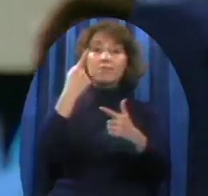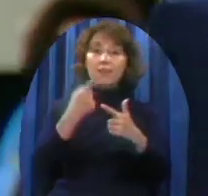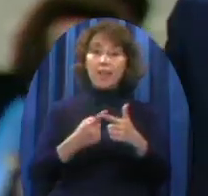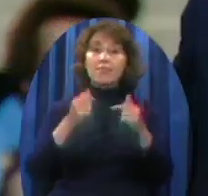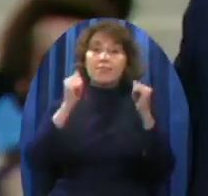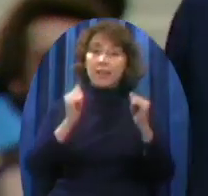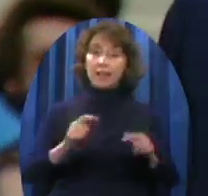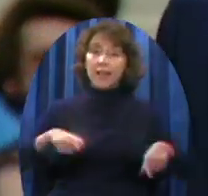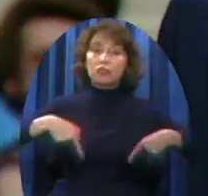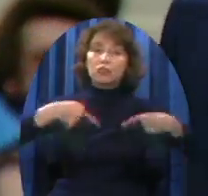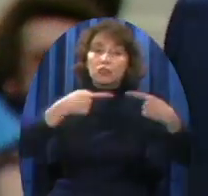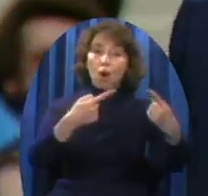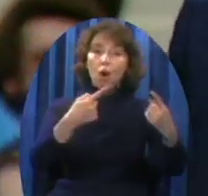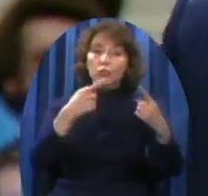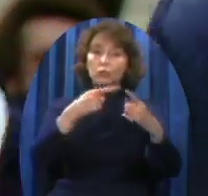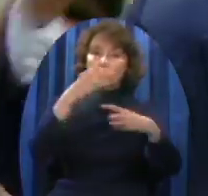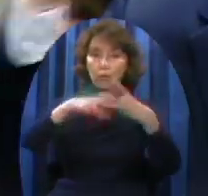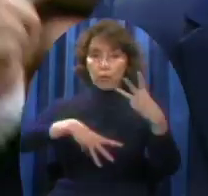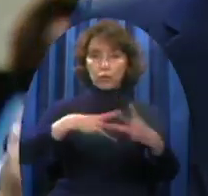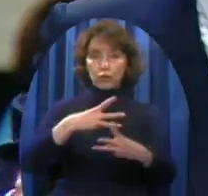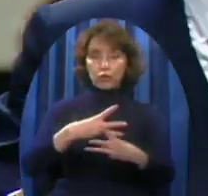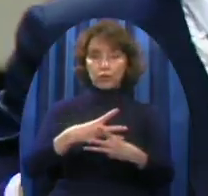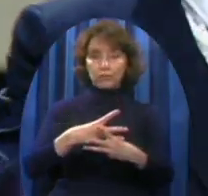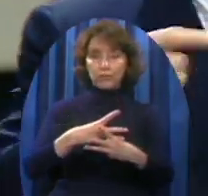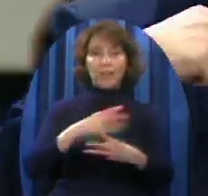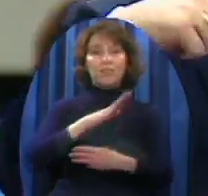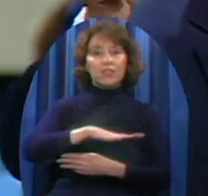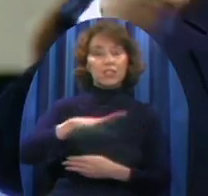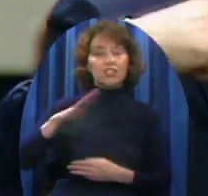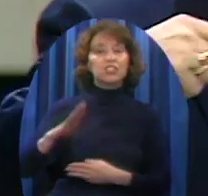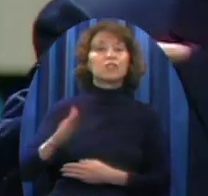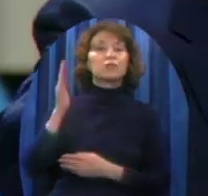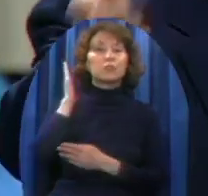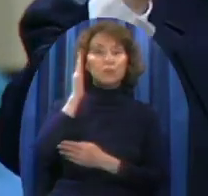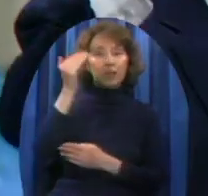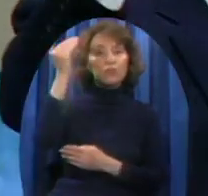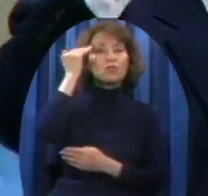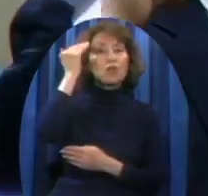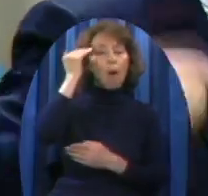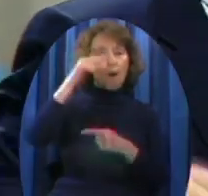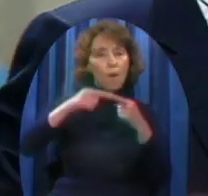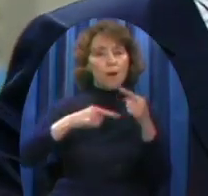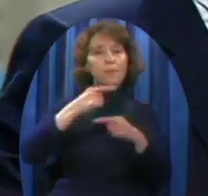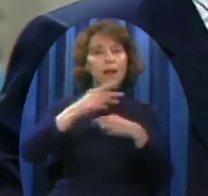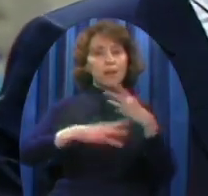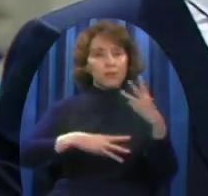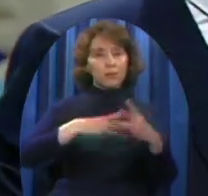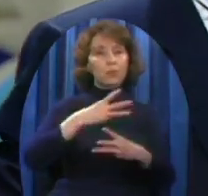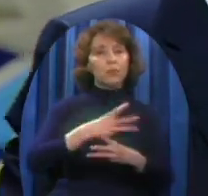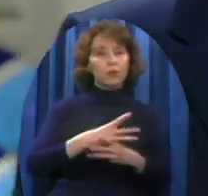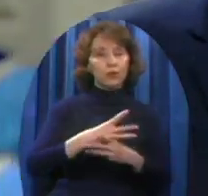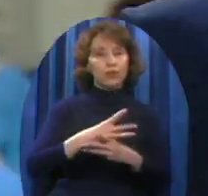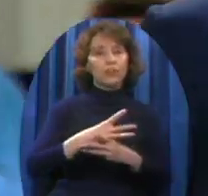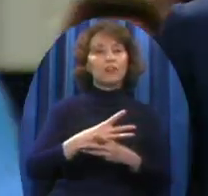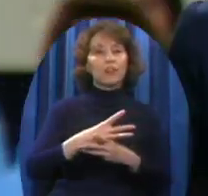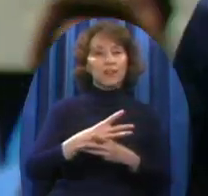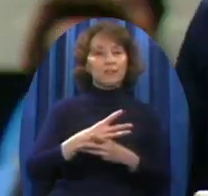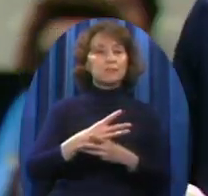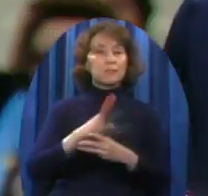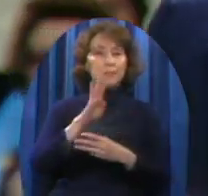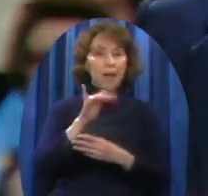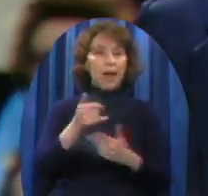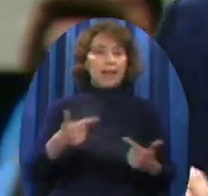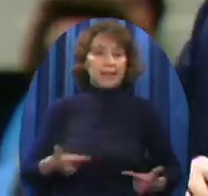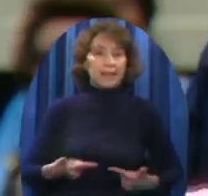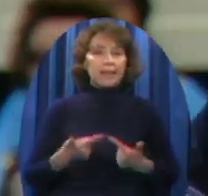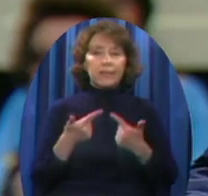the way, they'll become very much aware of the rest of the world just by living in the community and walking up and down the streets day and night and by